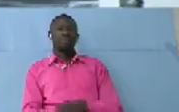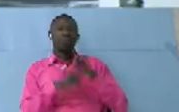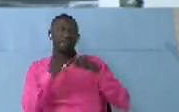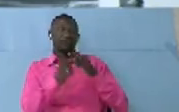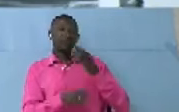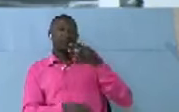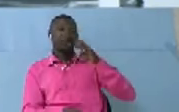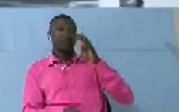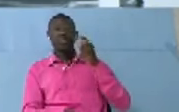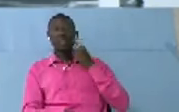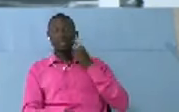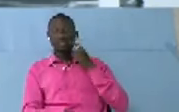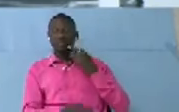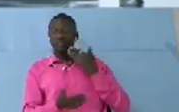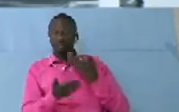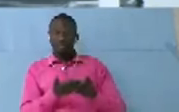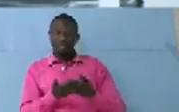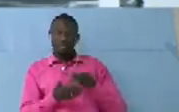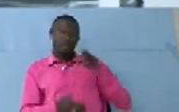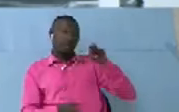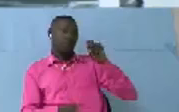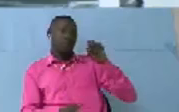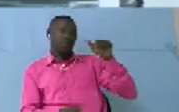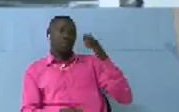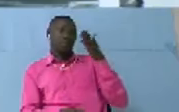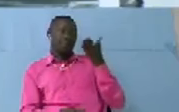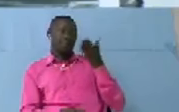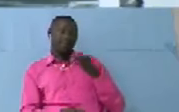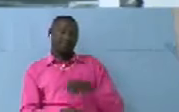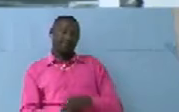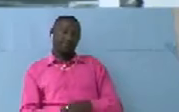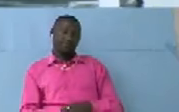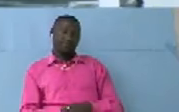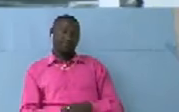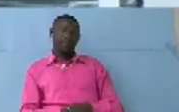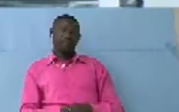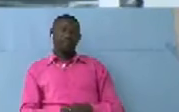Banta NIA. At the completion of the 14 days at the NIA,